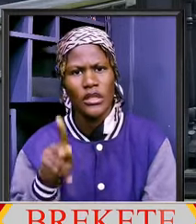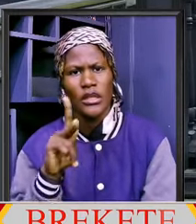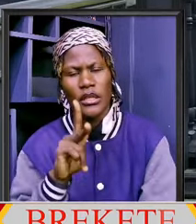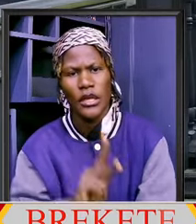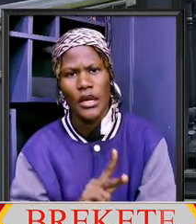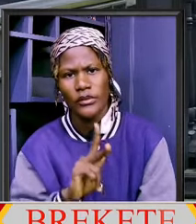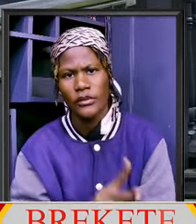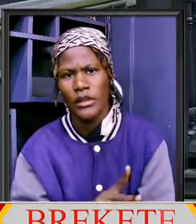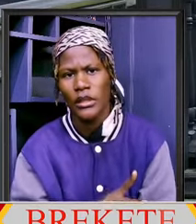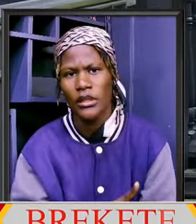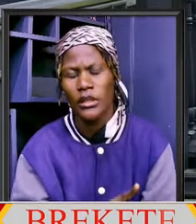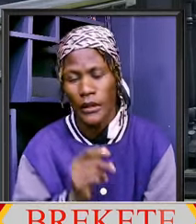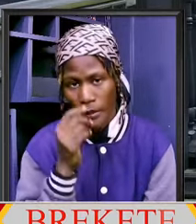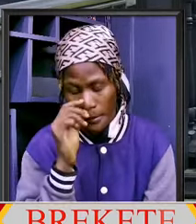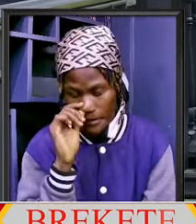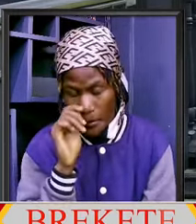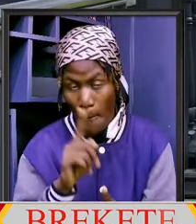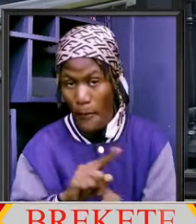But